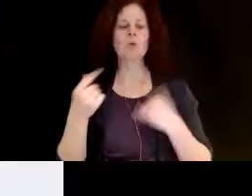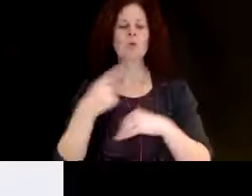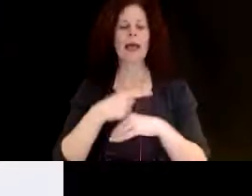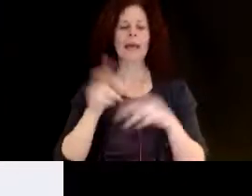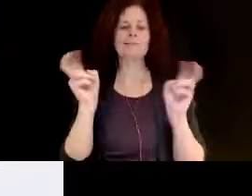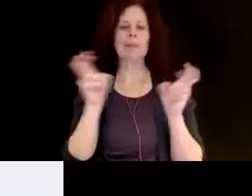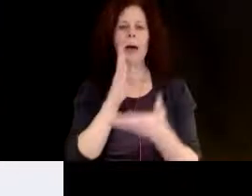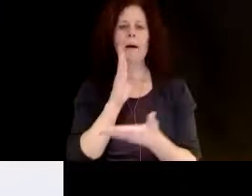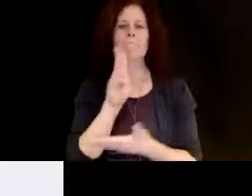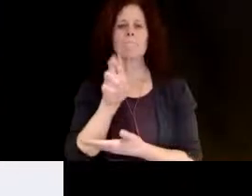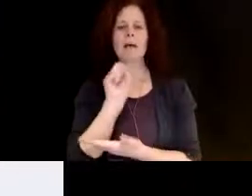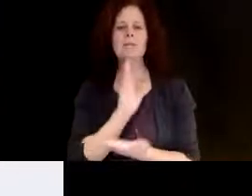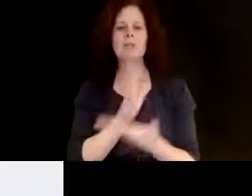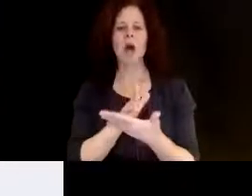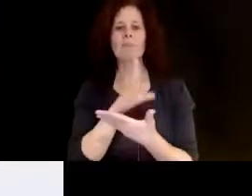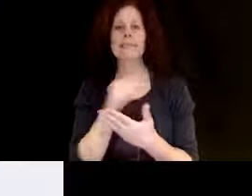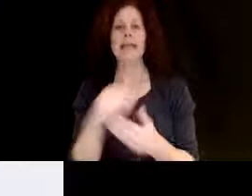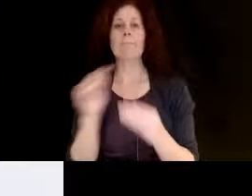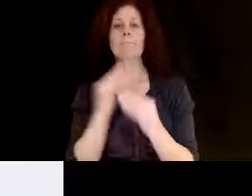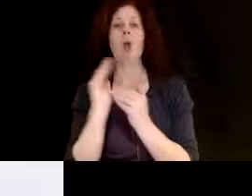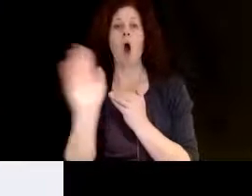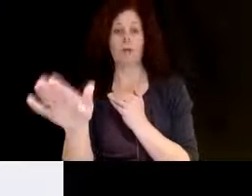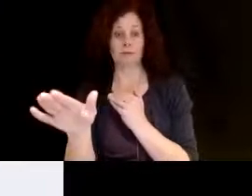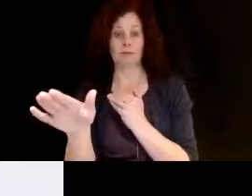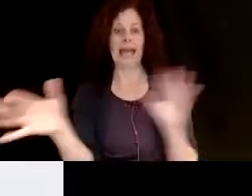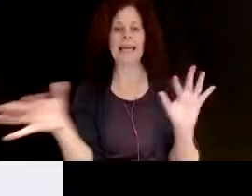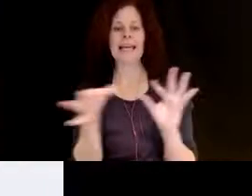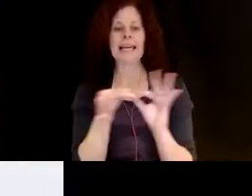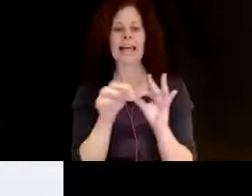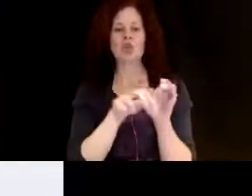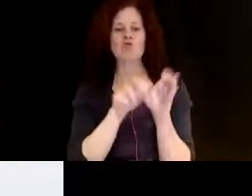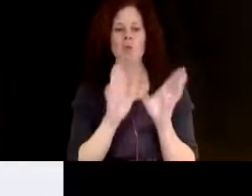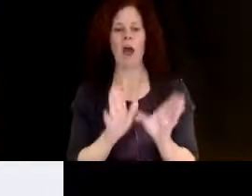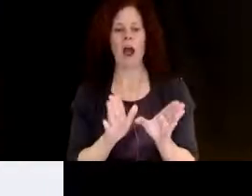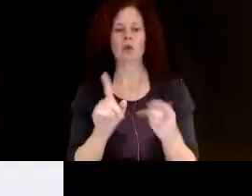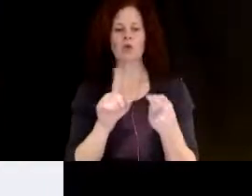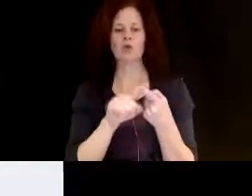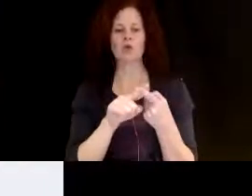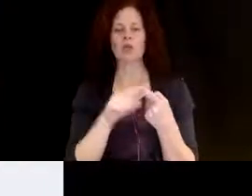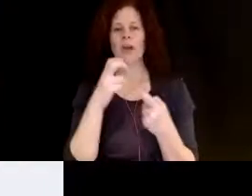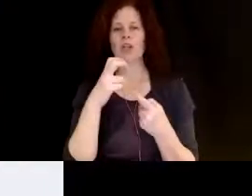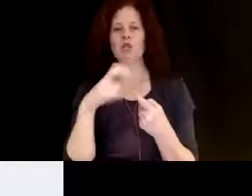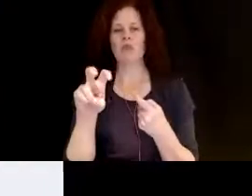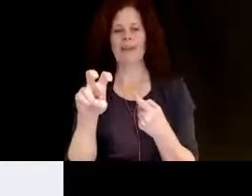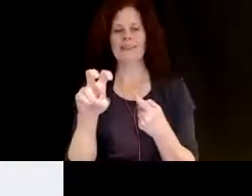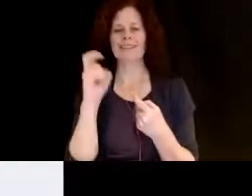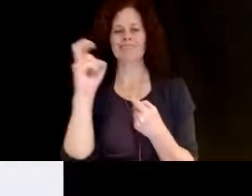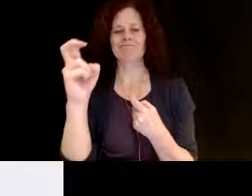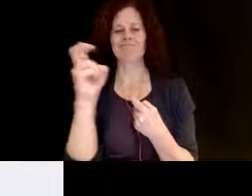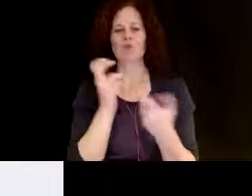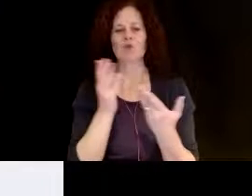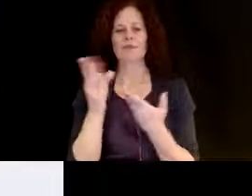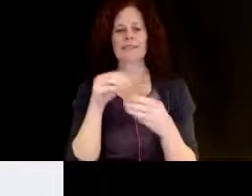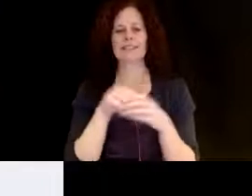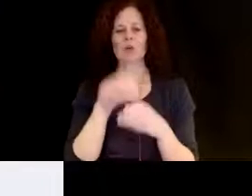to Transit Service in the Chicago Suburbs. And this talk is based on an applied research project that I conducted along with two of